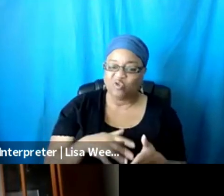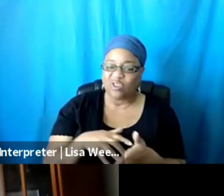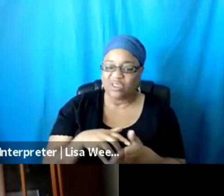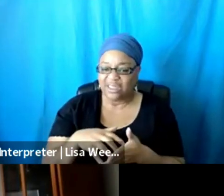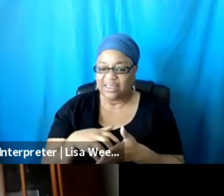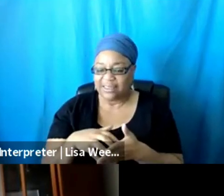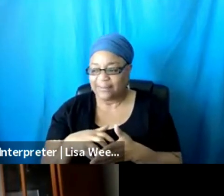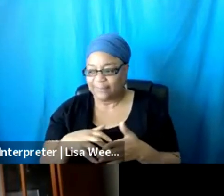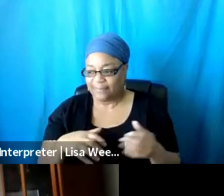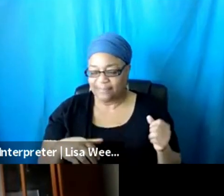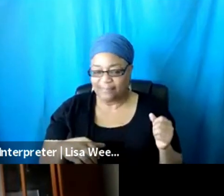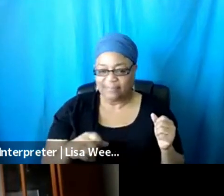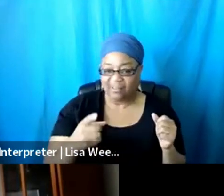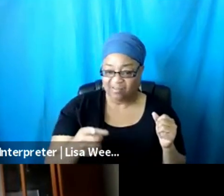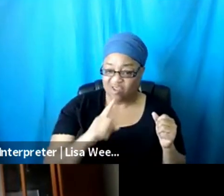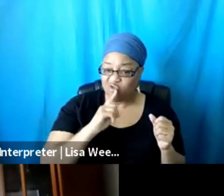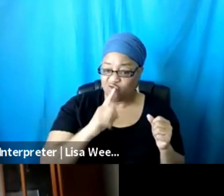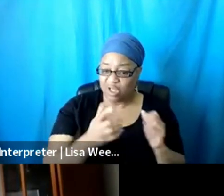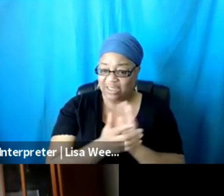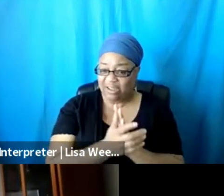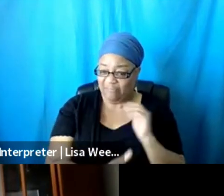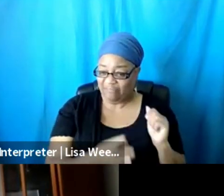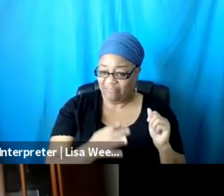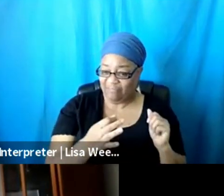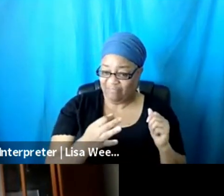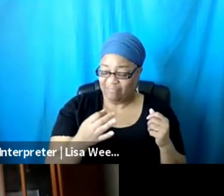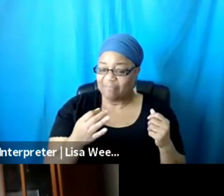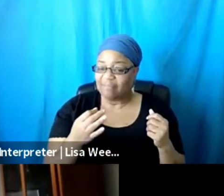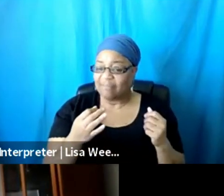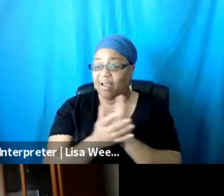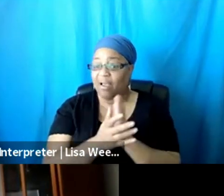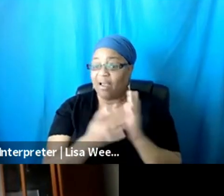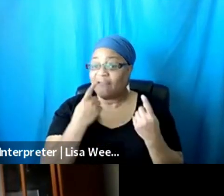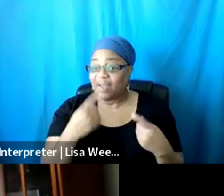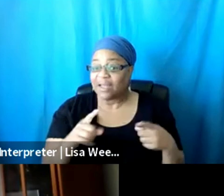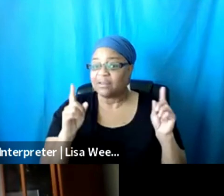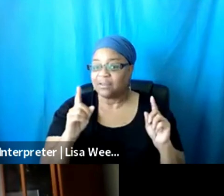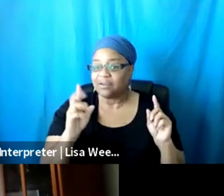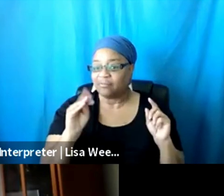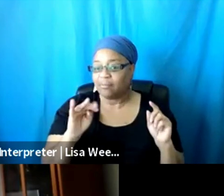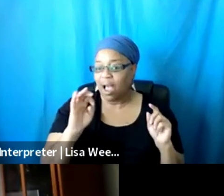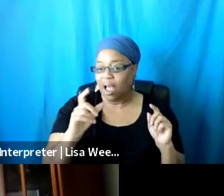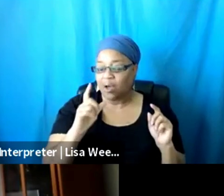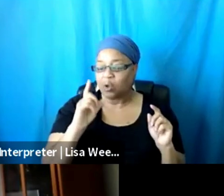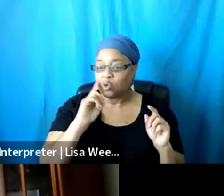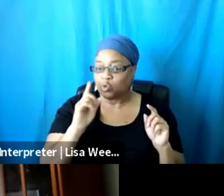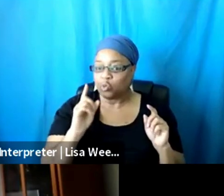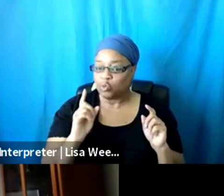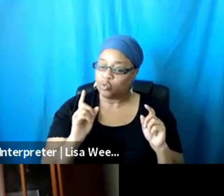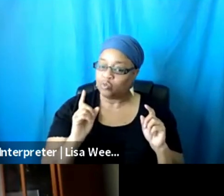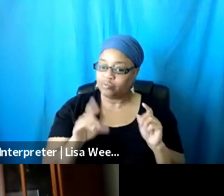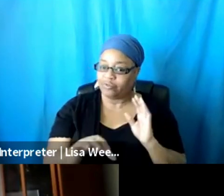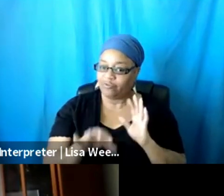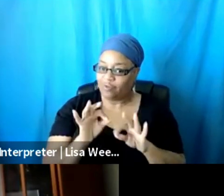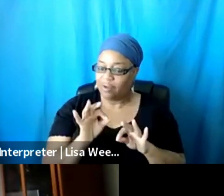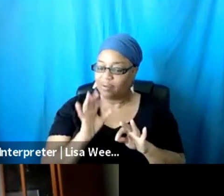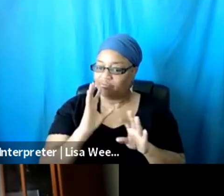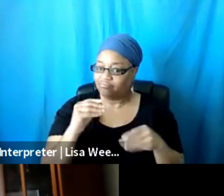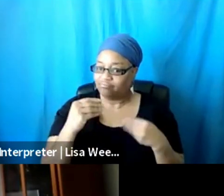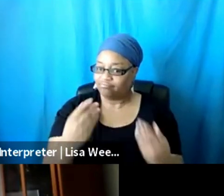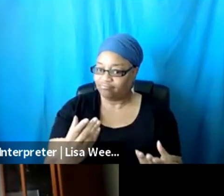have been a really effective model at being able to equip, resource, and